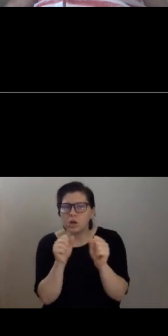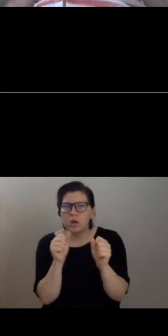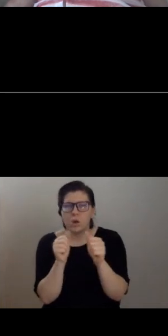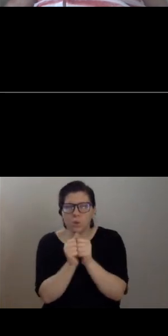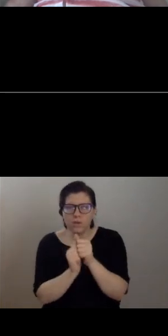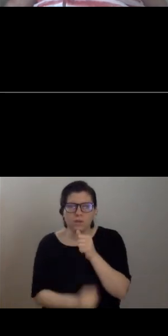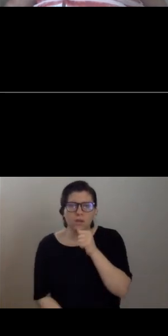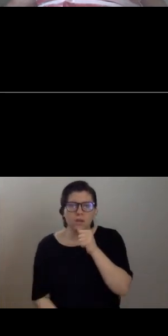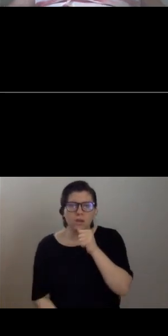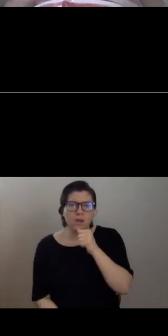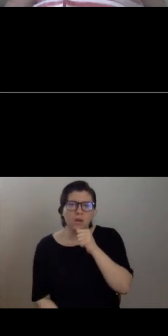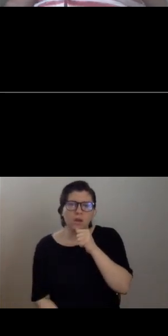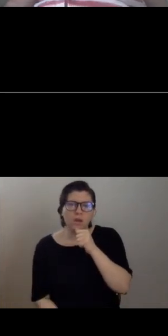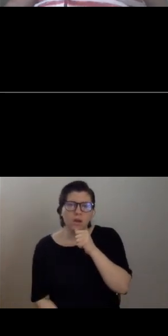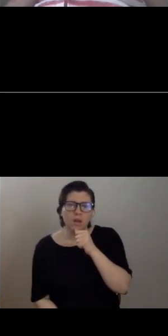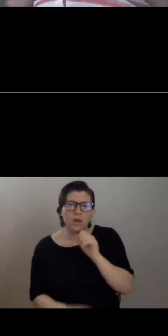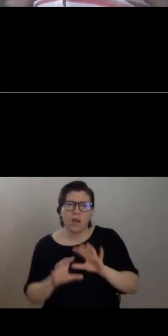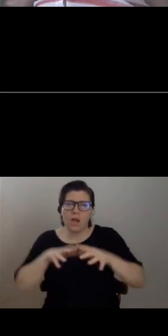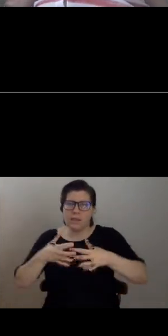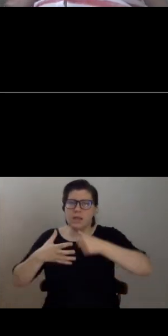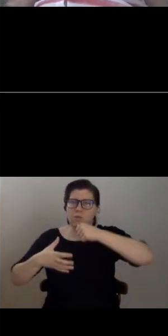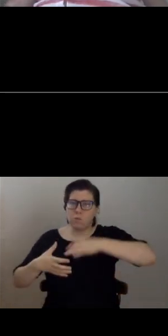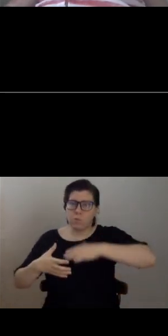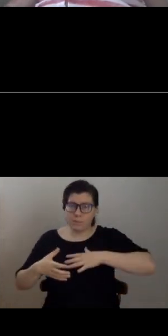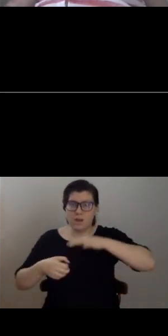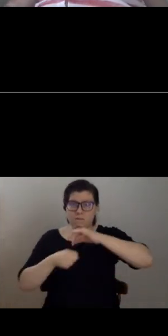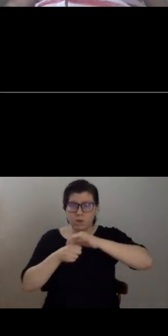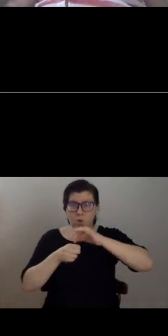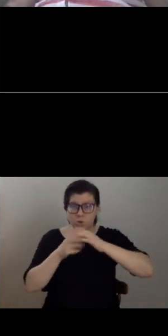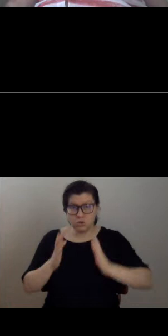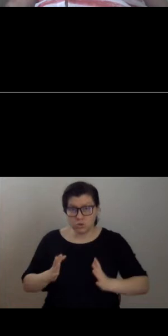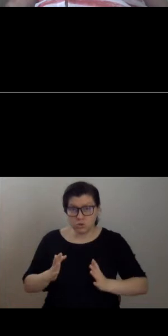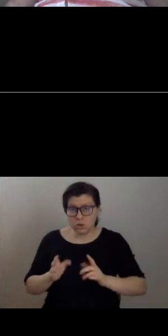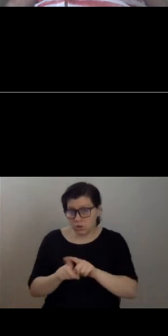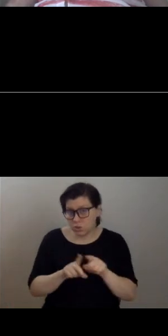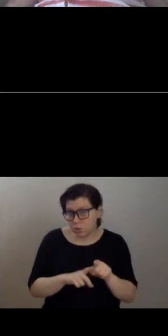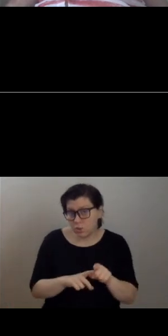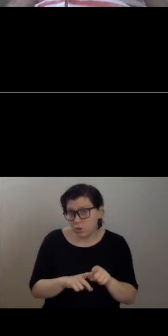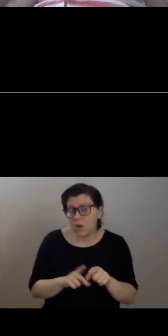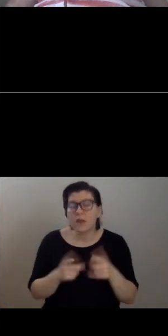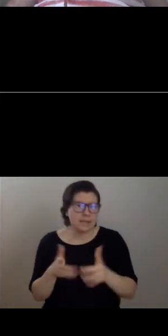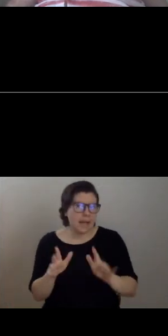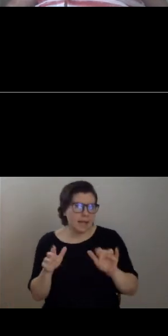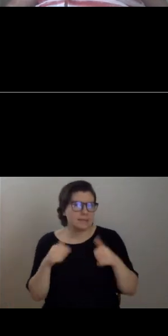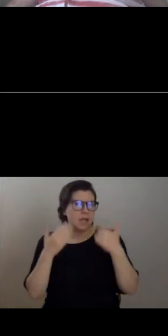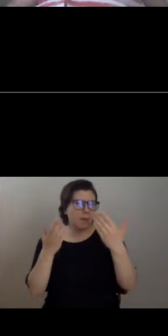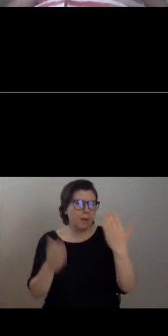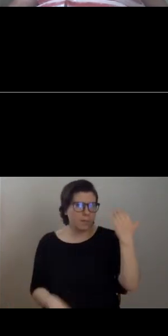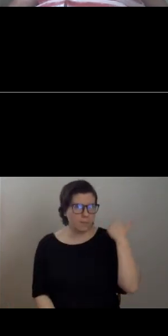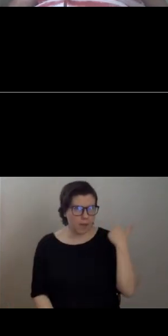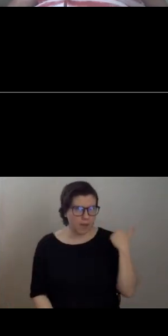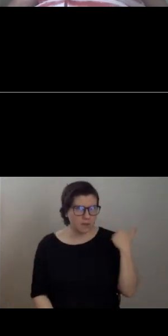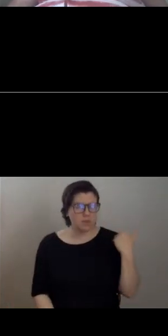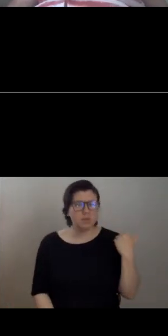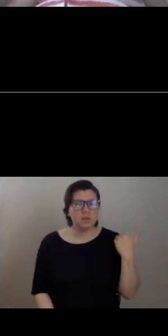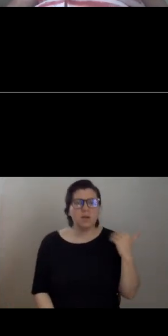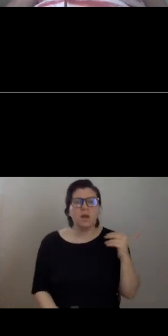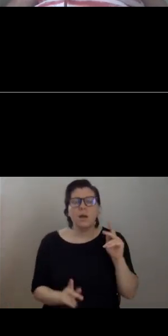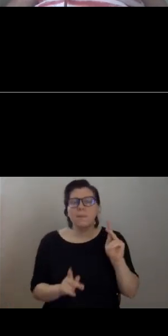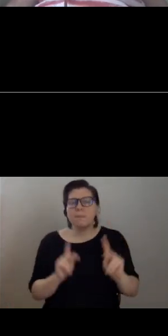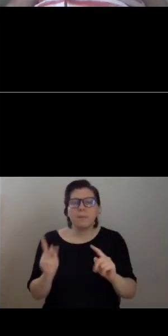the League of Women Voters to also, because what has come up in the past is people say, you know,